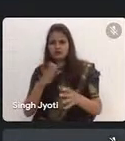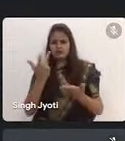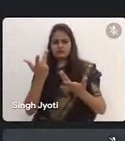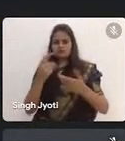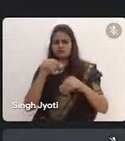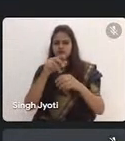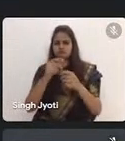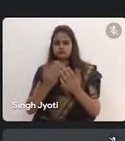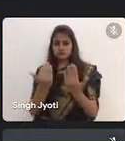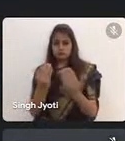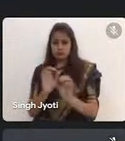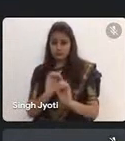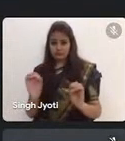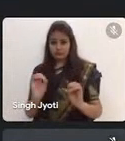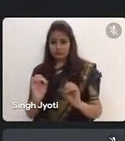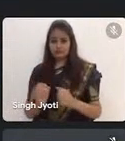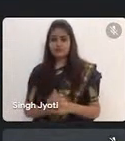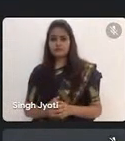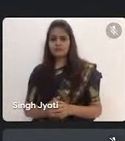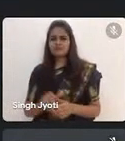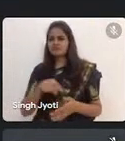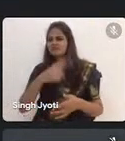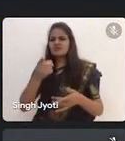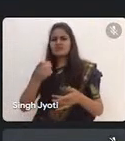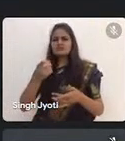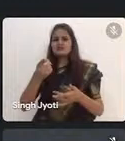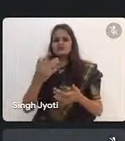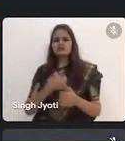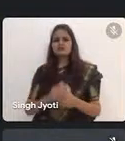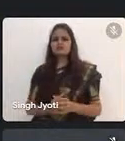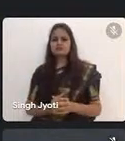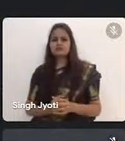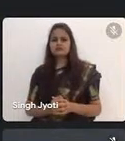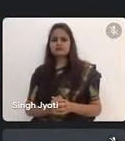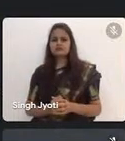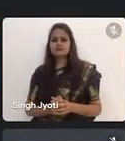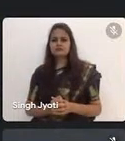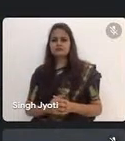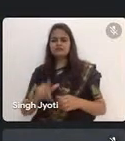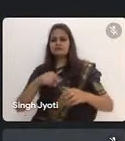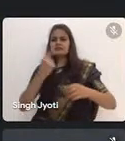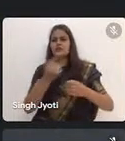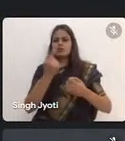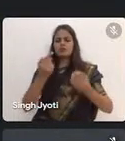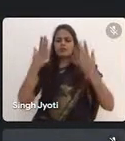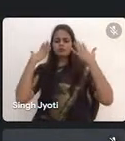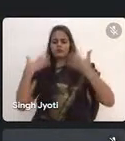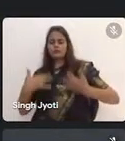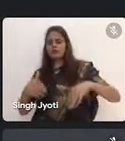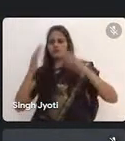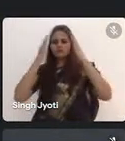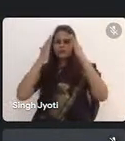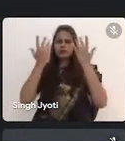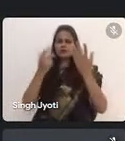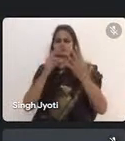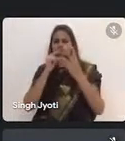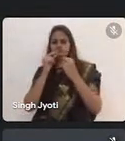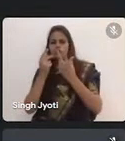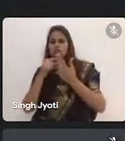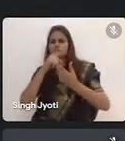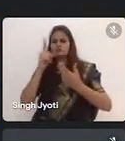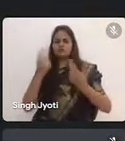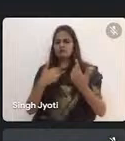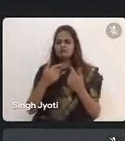long as there's no emphasis on getting the face, body, and so on, lips,